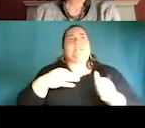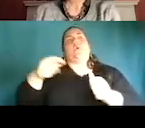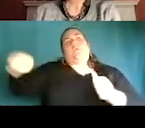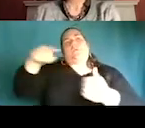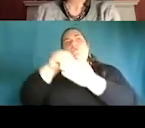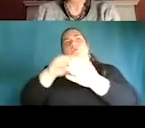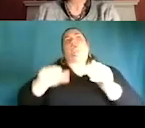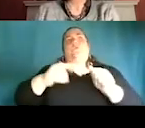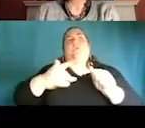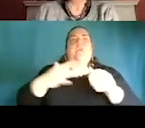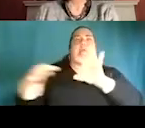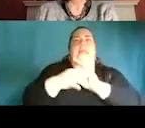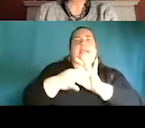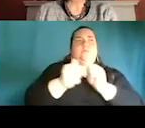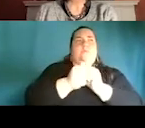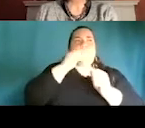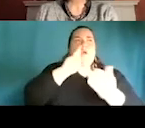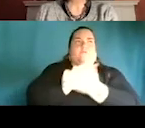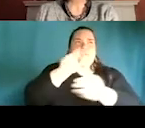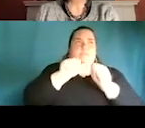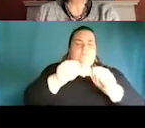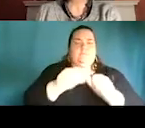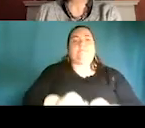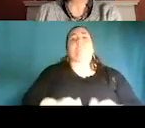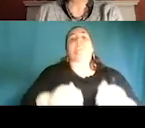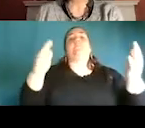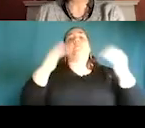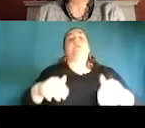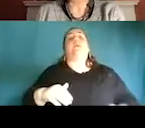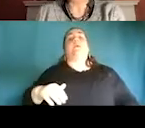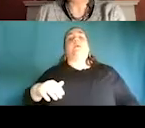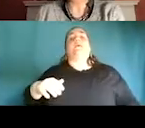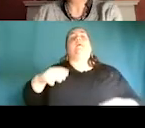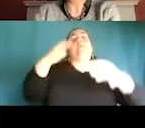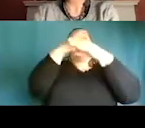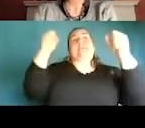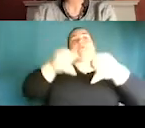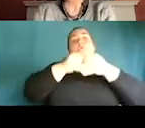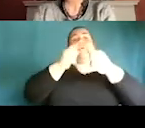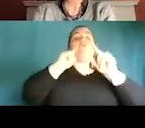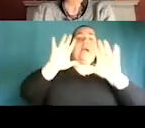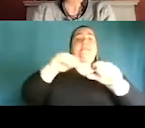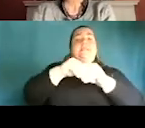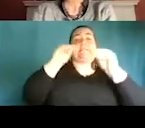There are 8 graduate student awardees for the Presidential Award for Excellence in Teaching.